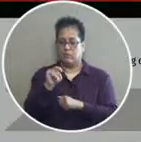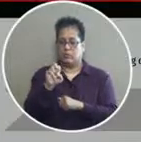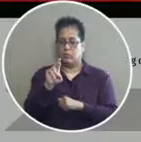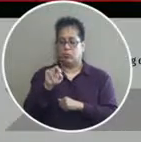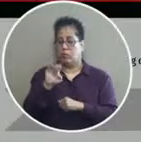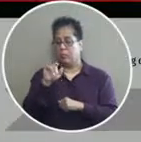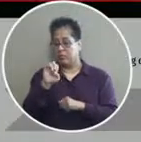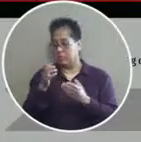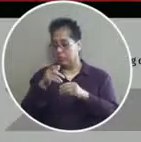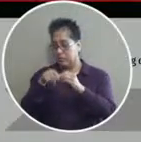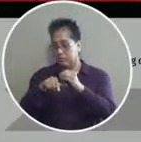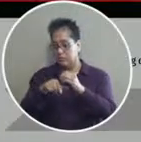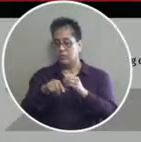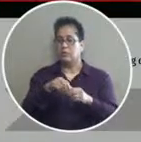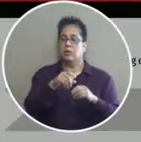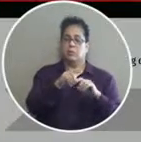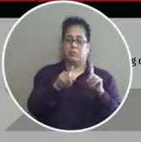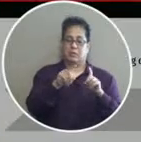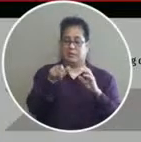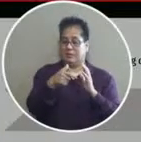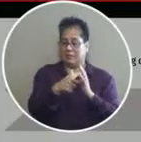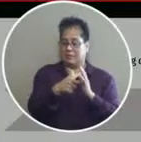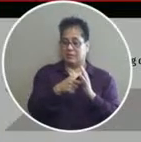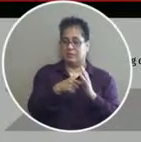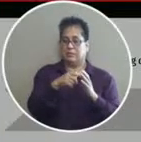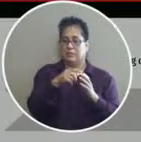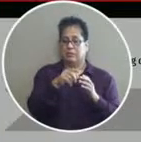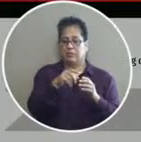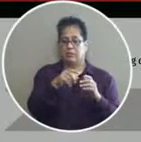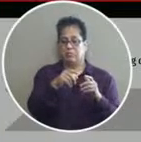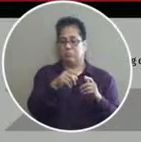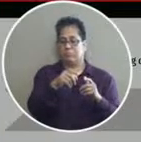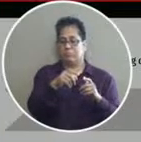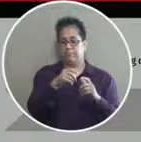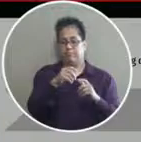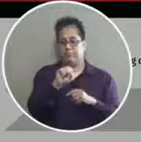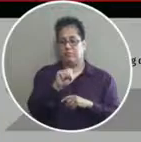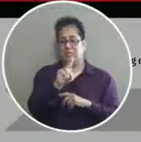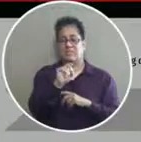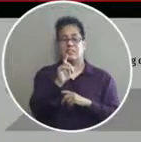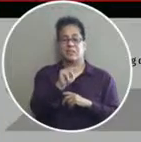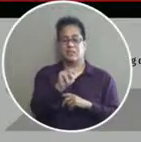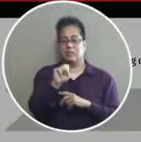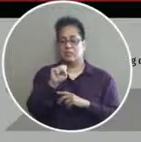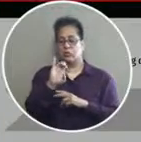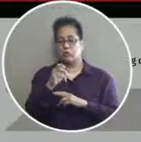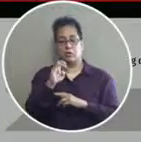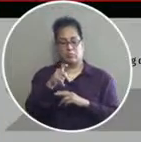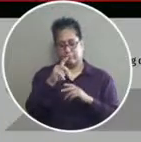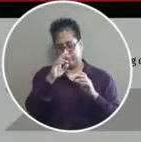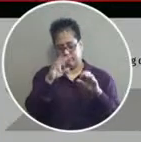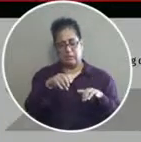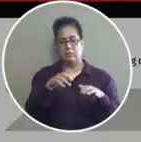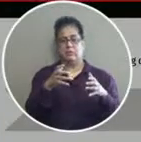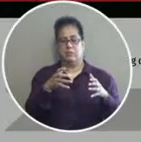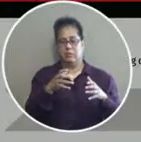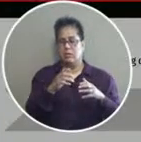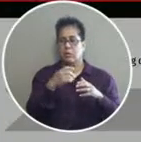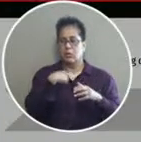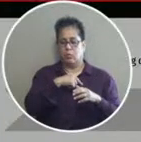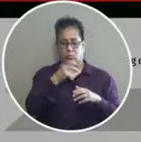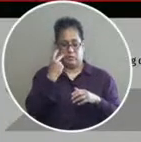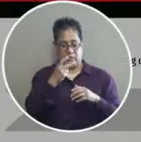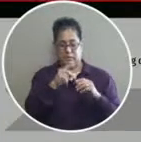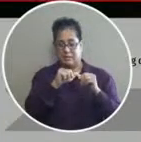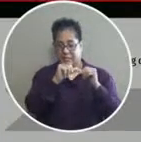Pasoans. Again, in resilience terms, this is where the sudden shock becomes an acute stress. This is something that we are seeing